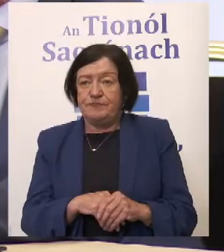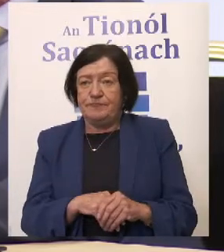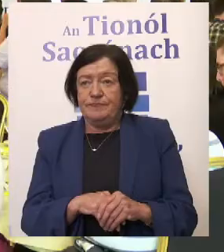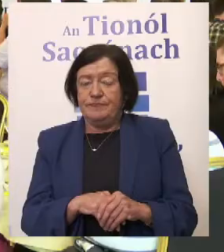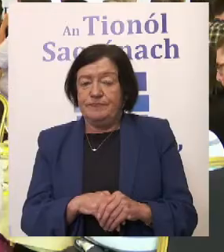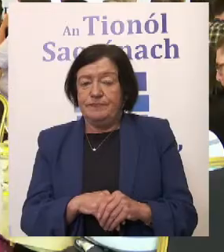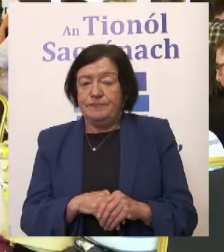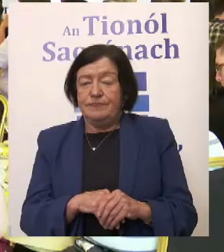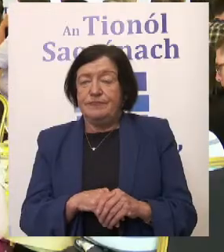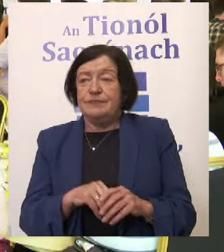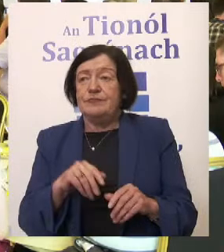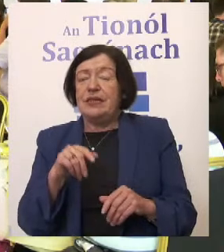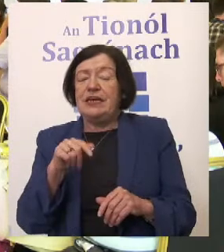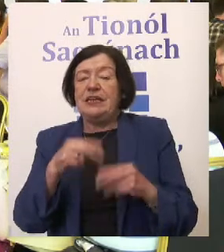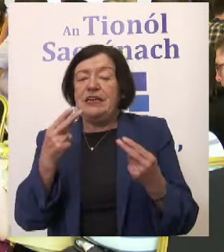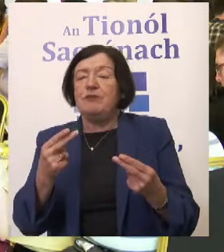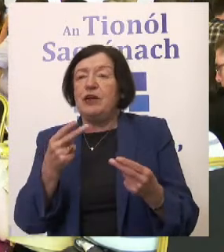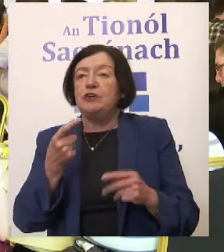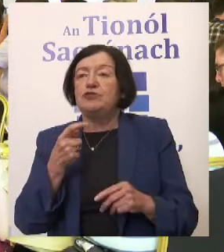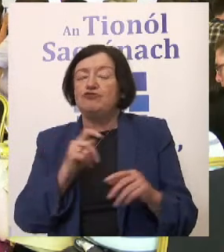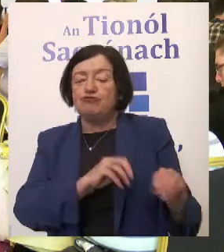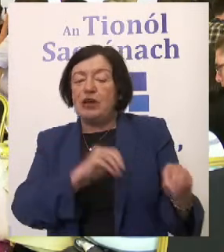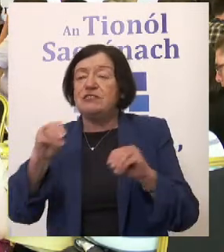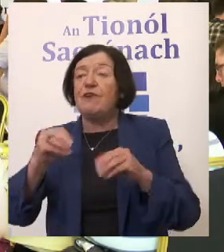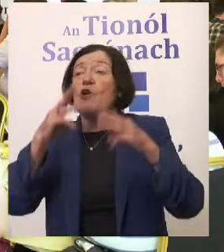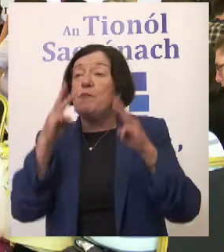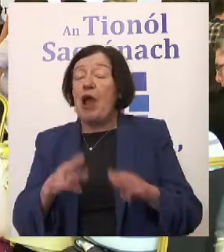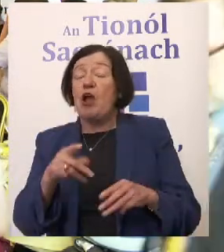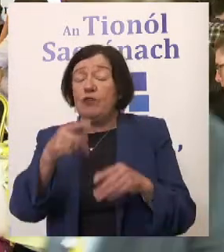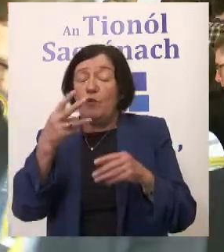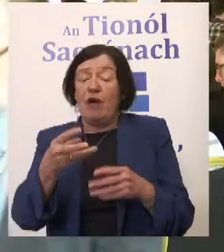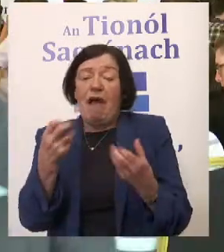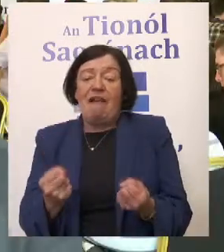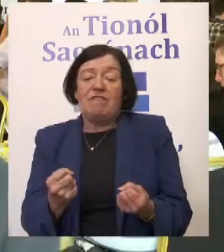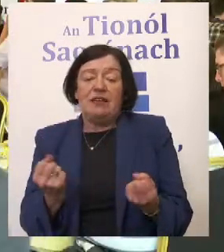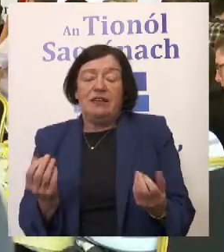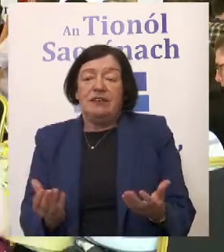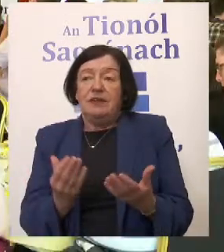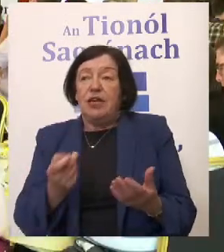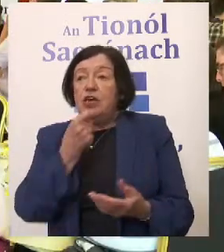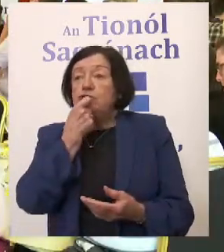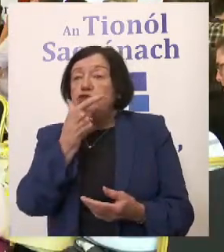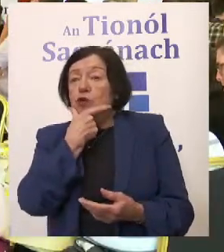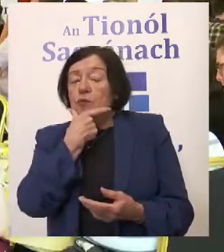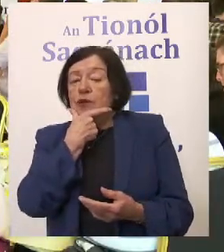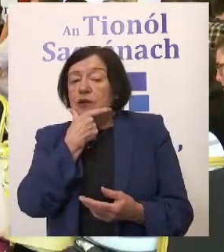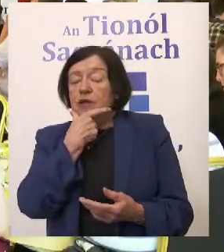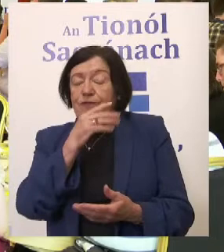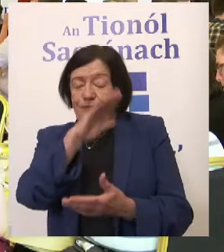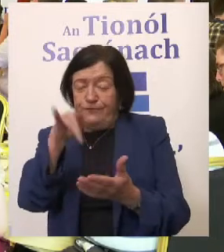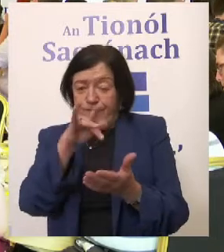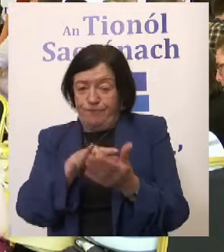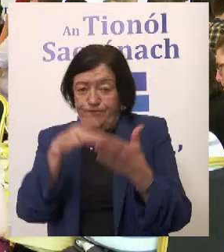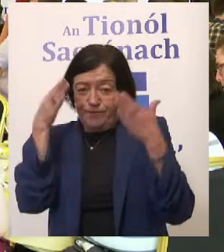So, there would need to be some kind of a transfer of power if you wanted to have a Dublin-orientated